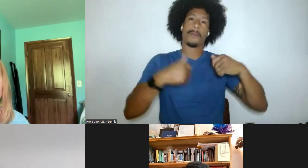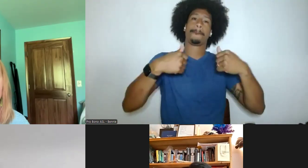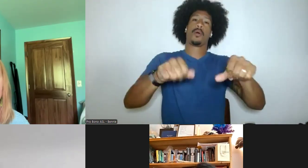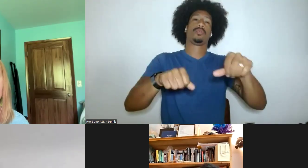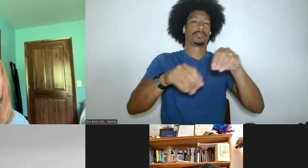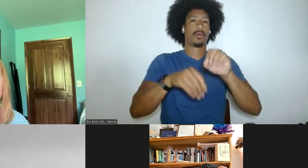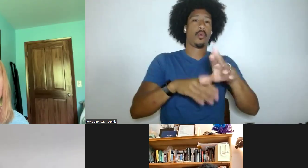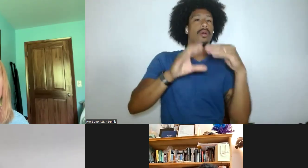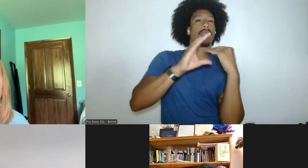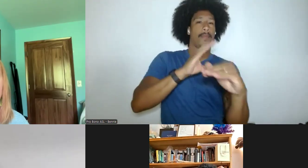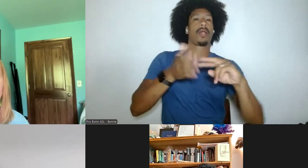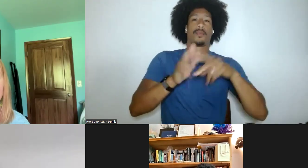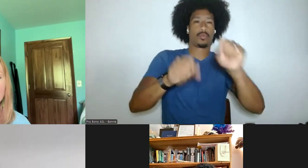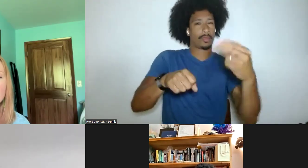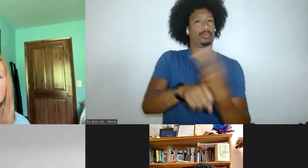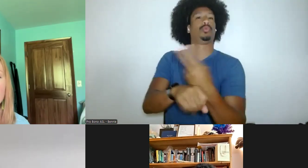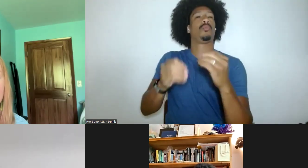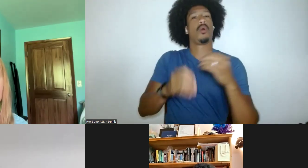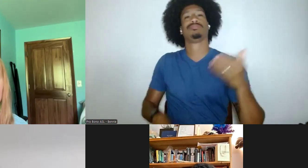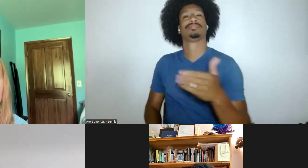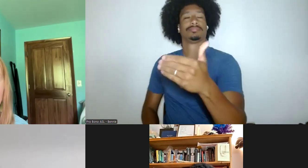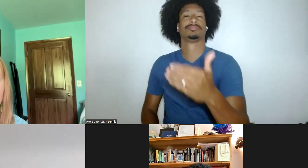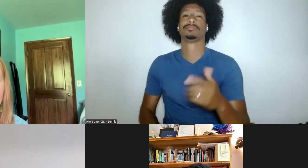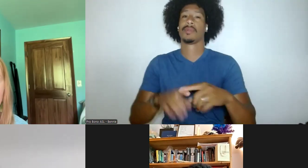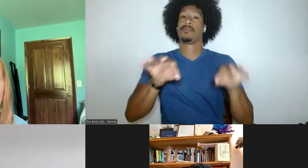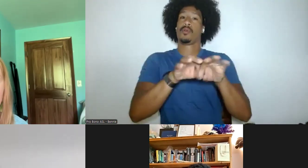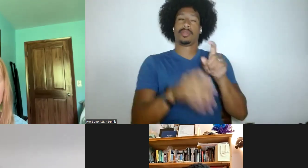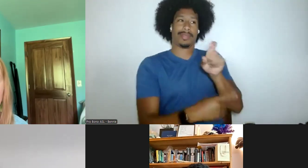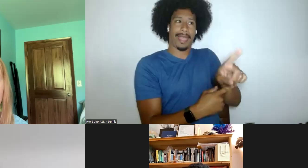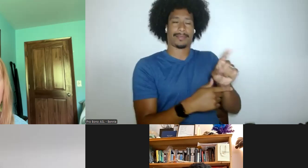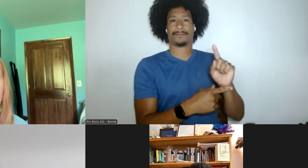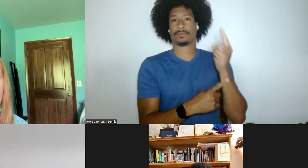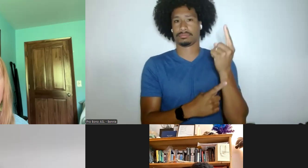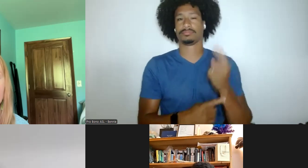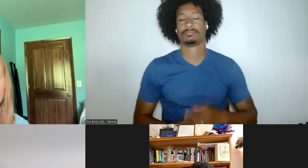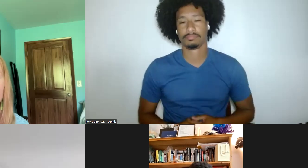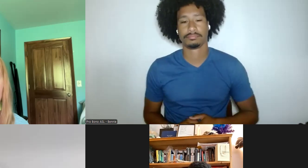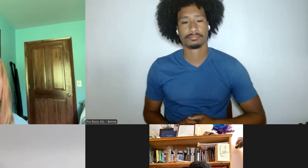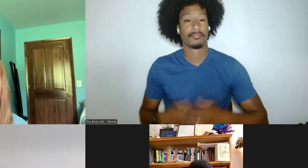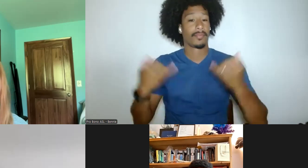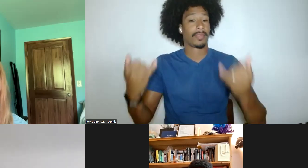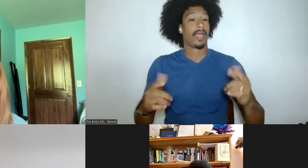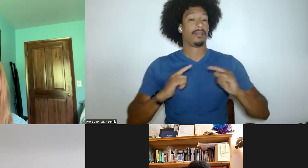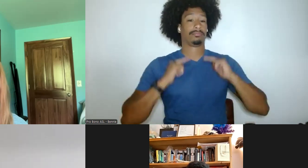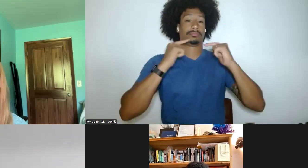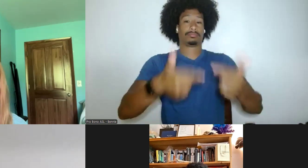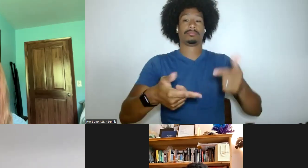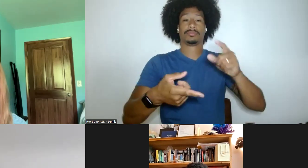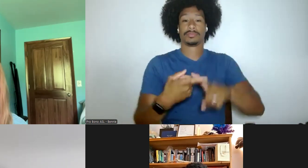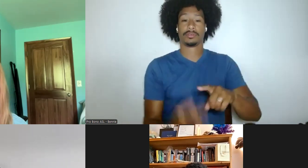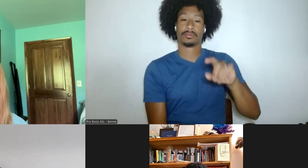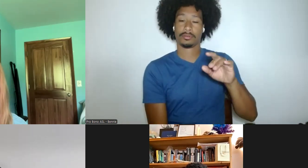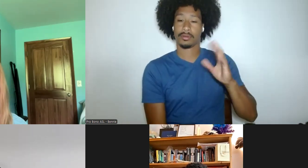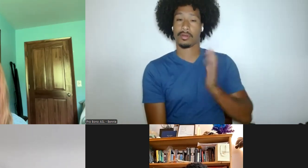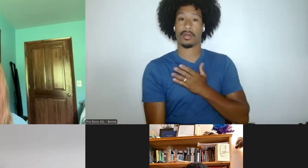email. So with all this in mind, without further ado, I'll pass it over to our Institute directors, Amy Hemray and